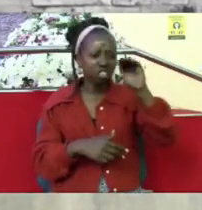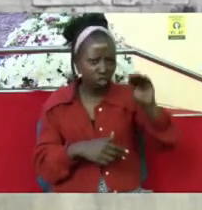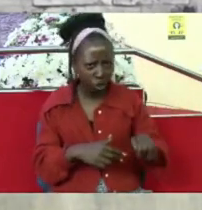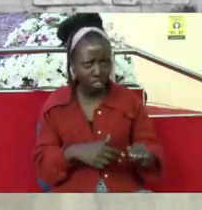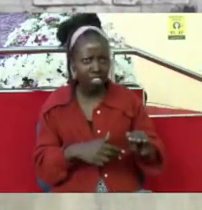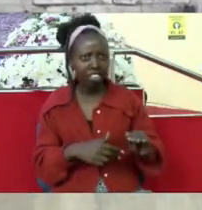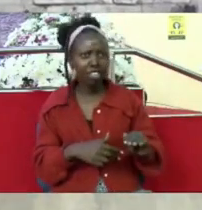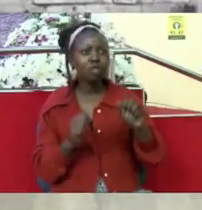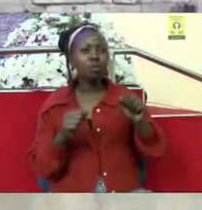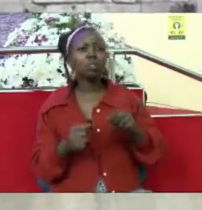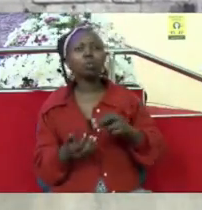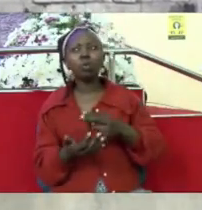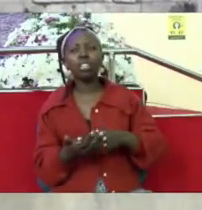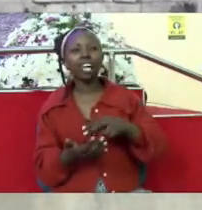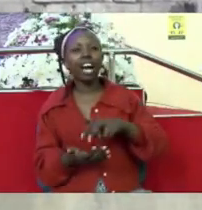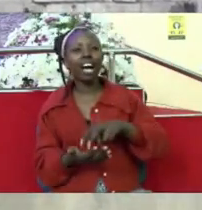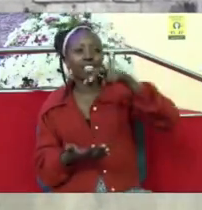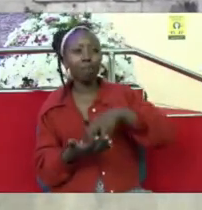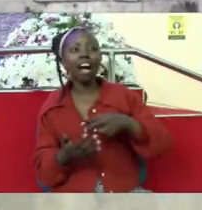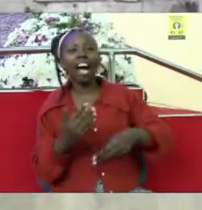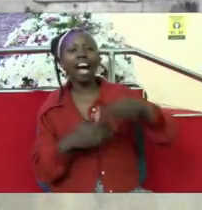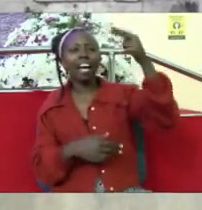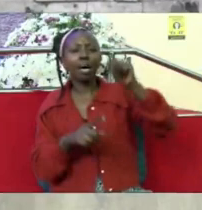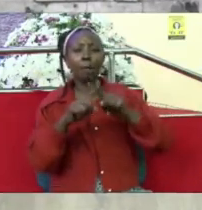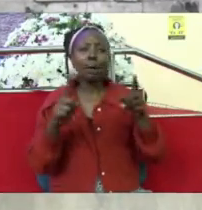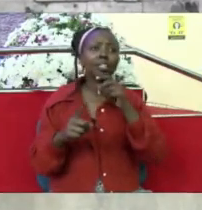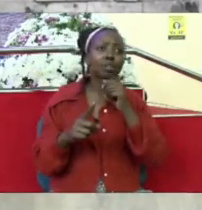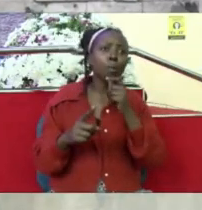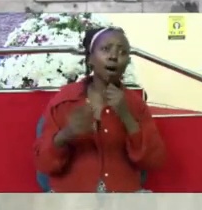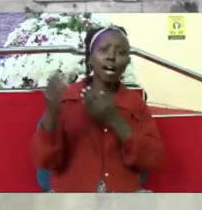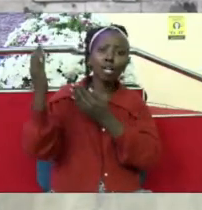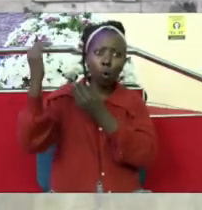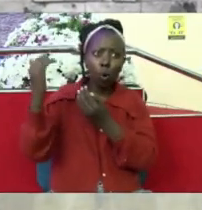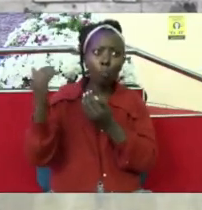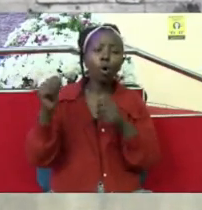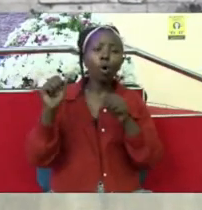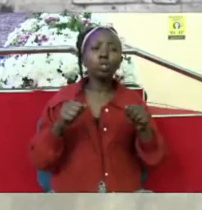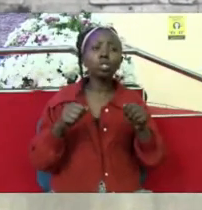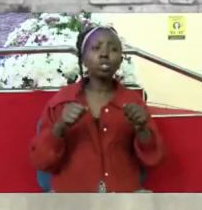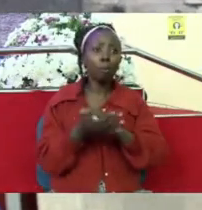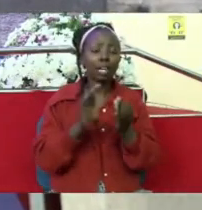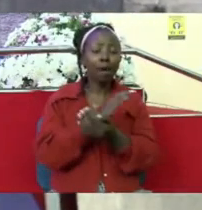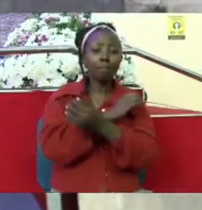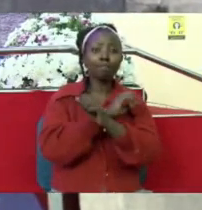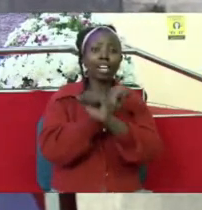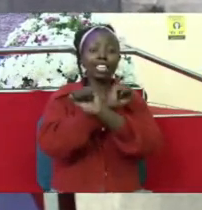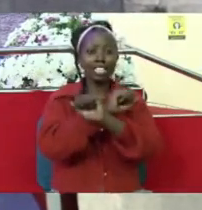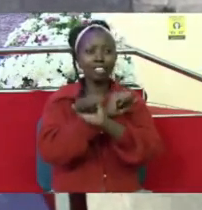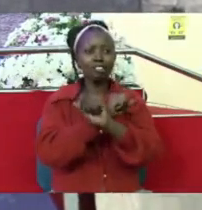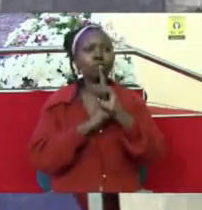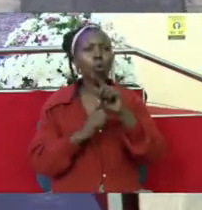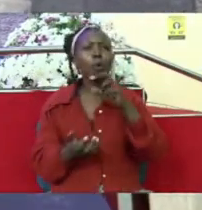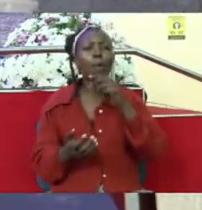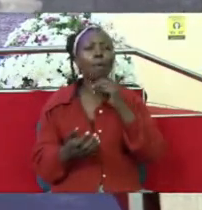15'11". But because he hoped of his security, he ran so fast and